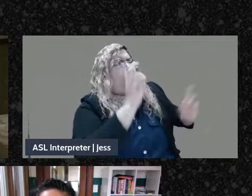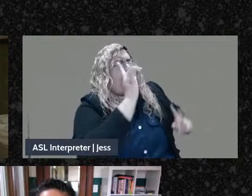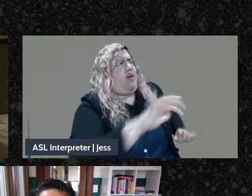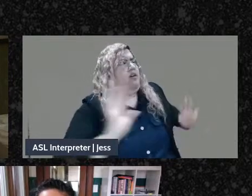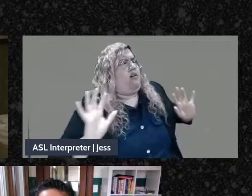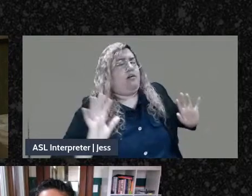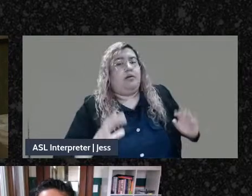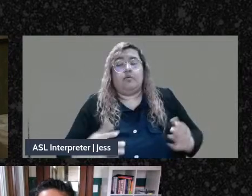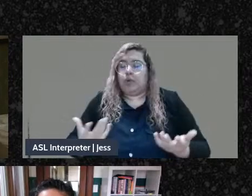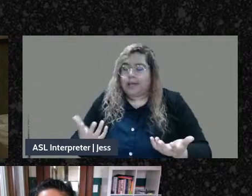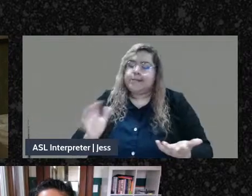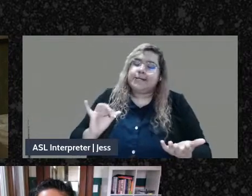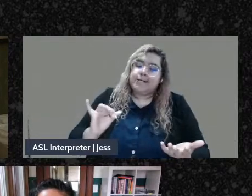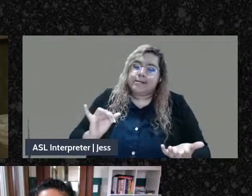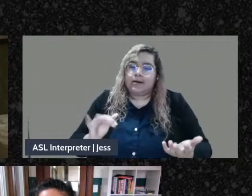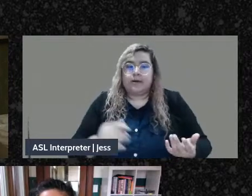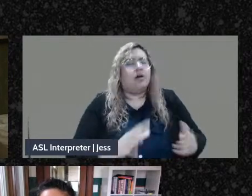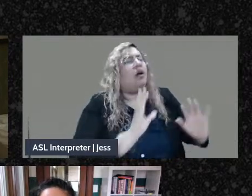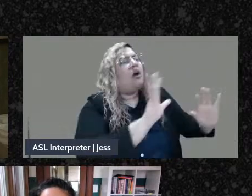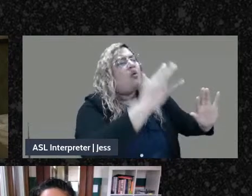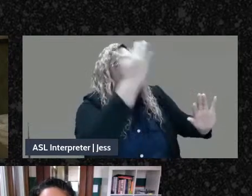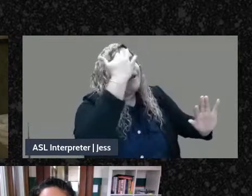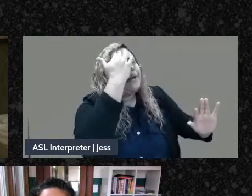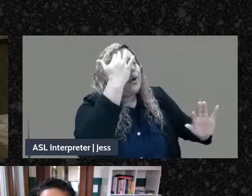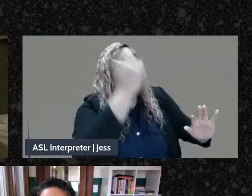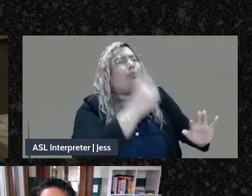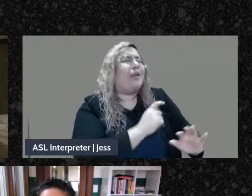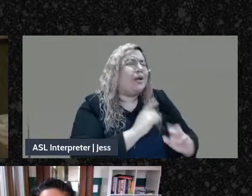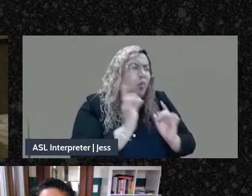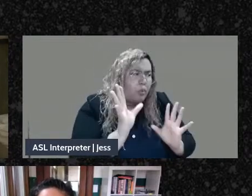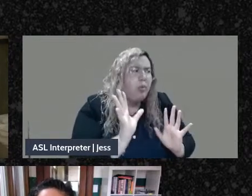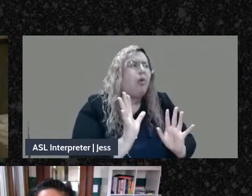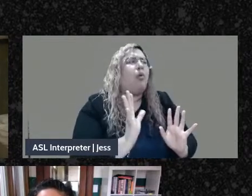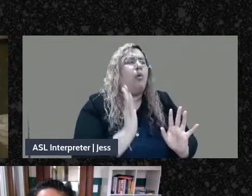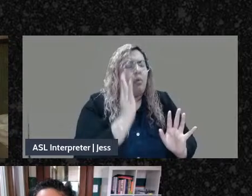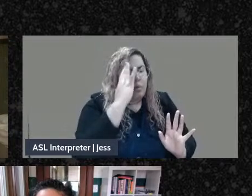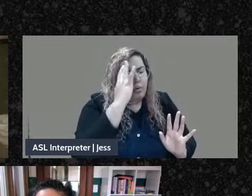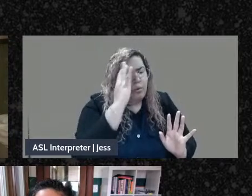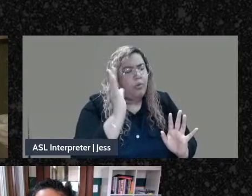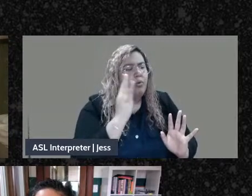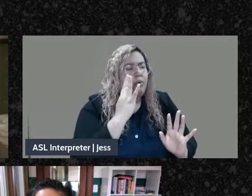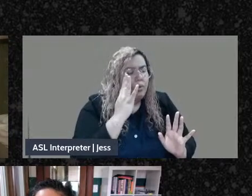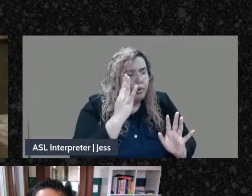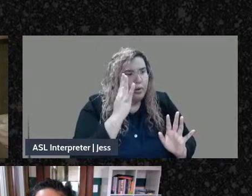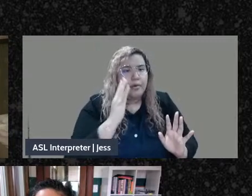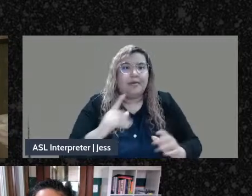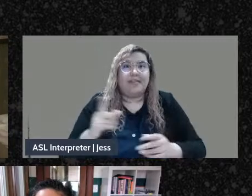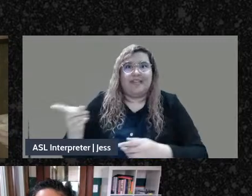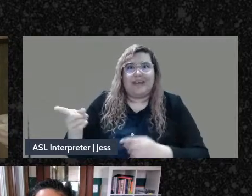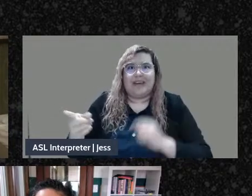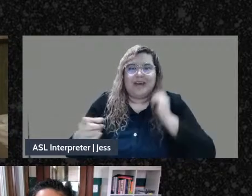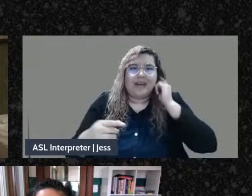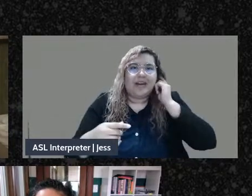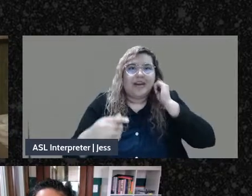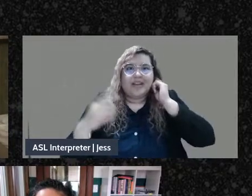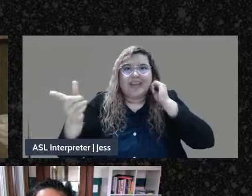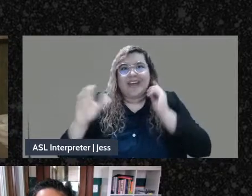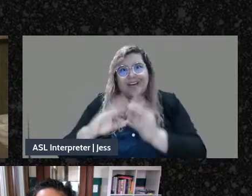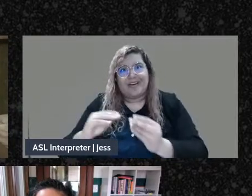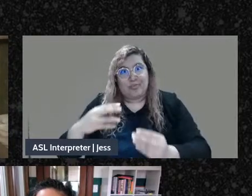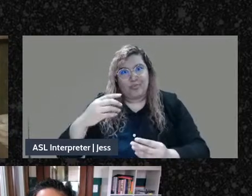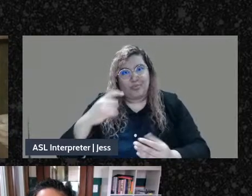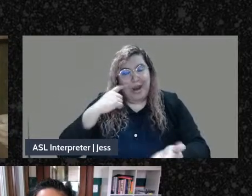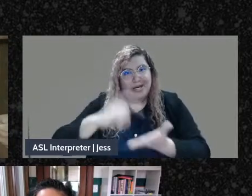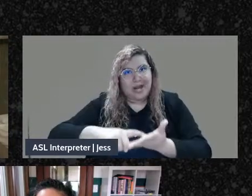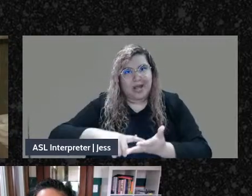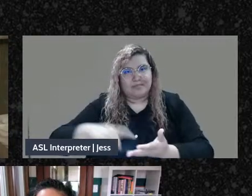we're like, okay. And they're like, we know that the police are horrible. And this is what they were like, we know they're horrible, but we're